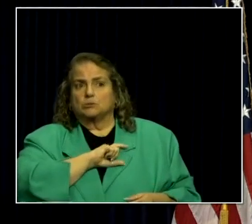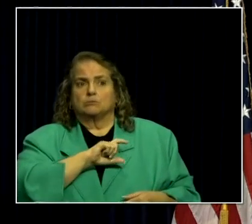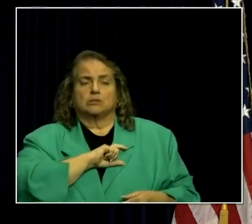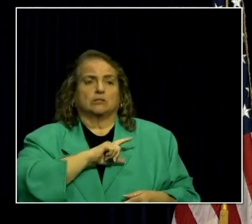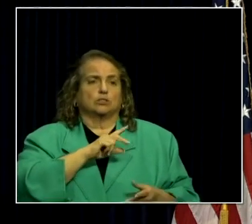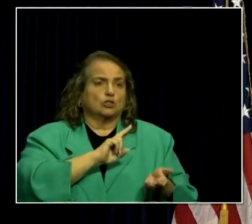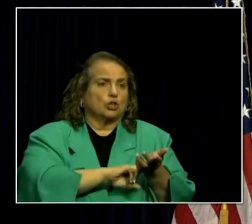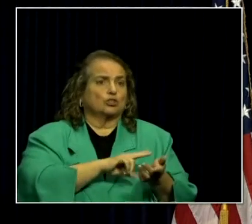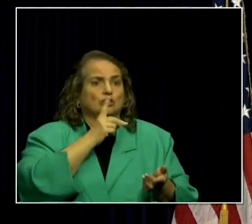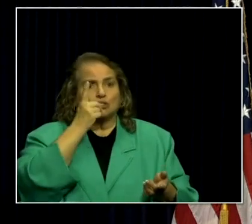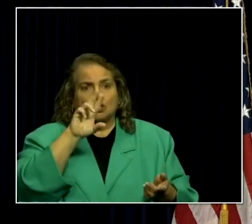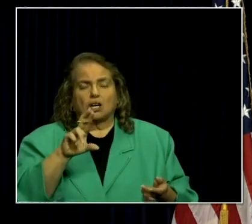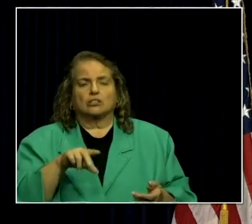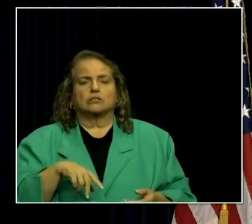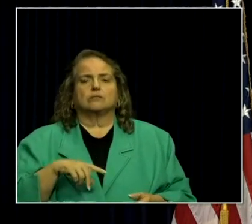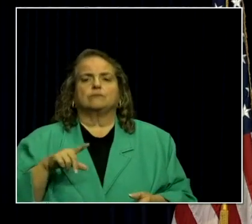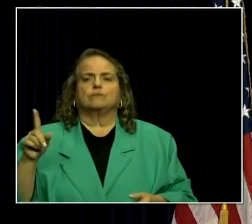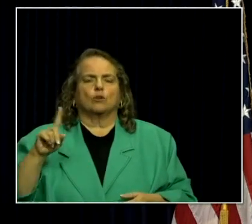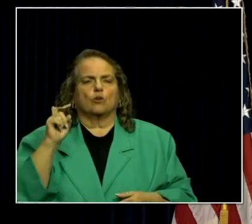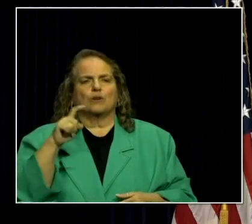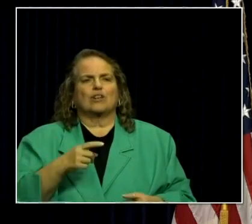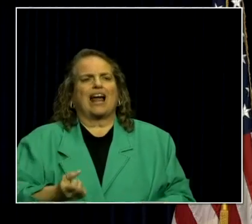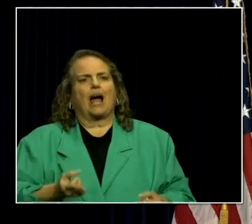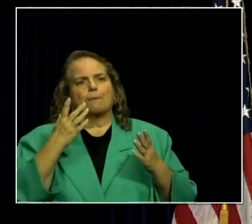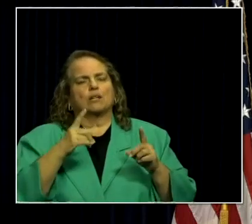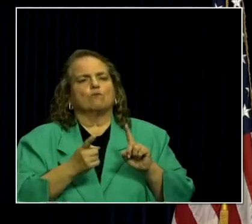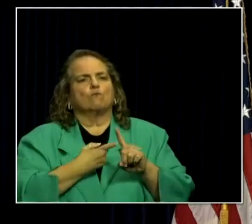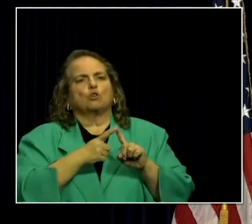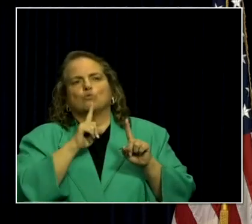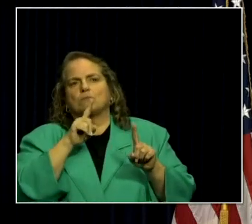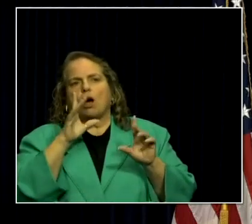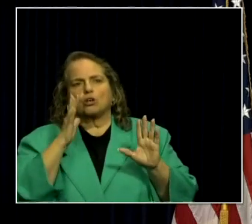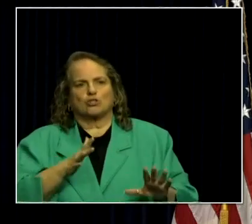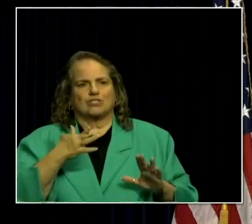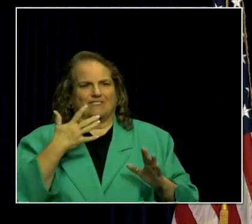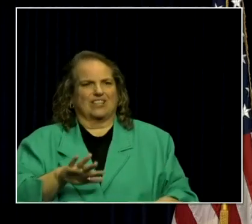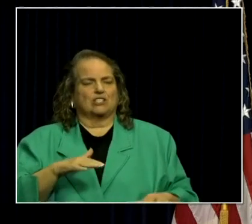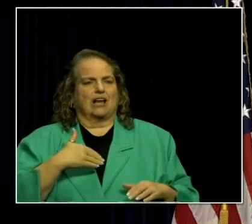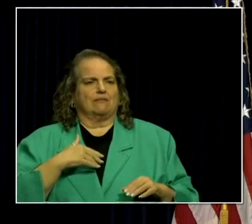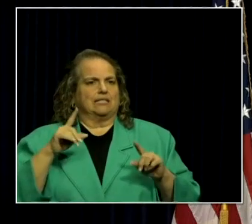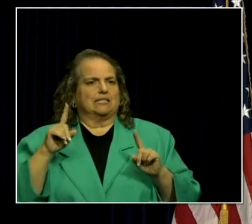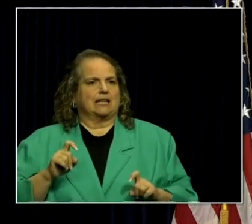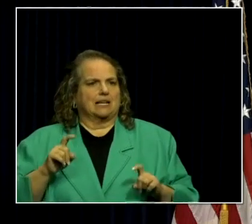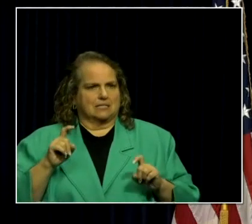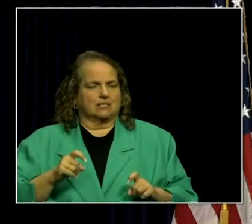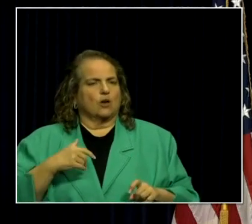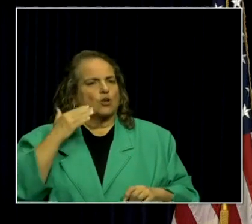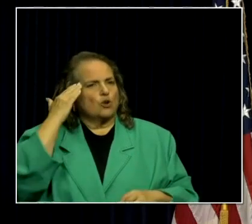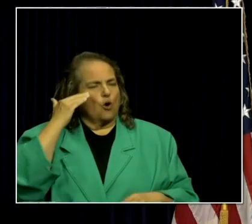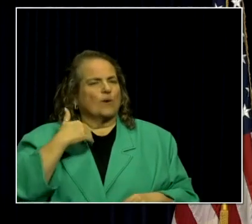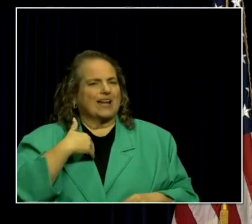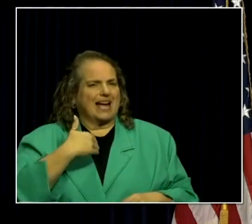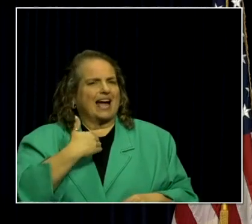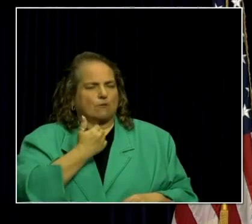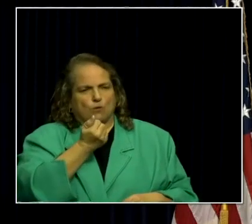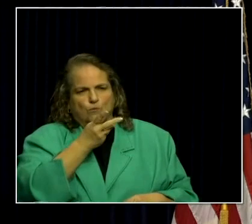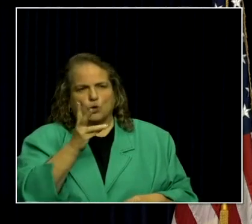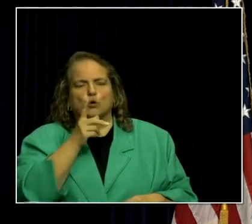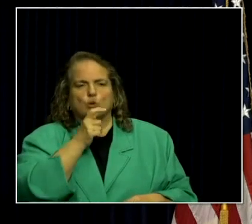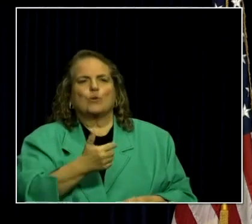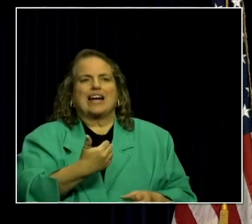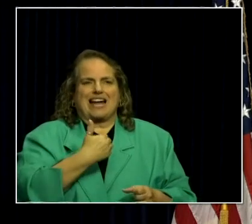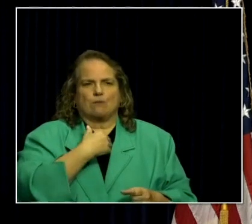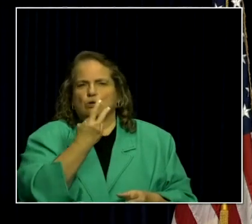question of how many first responders have been tested and how many positive. We know we at least have had a couple, but I'll work on getting